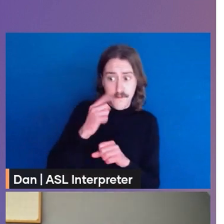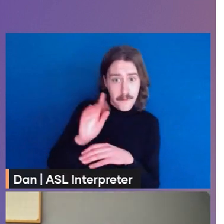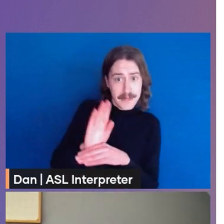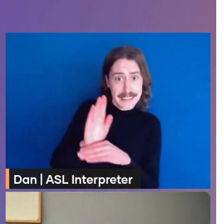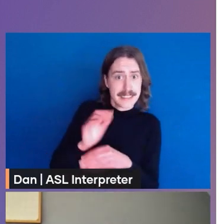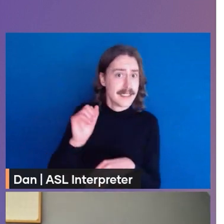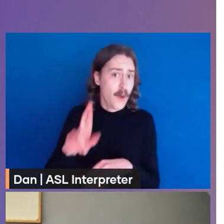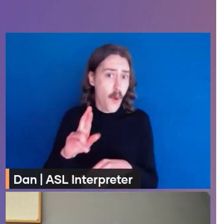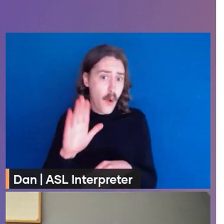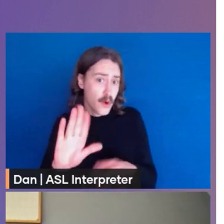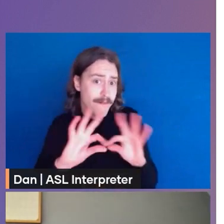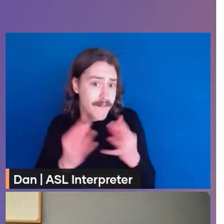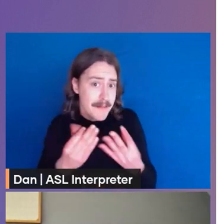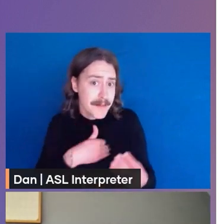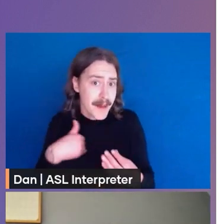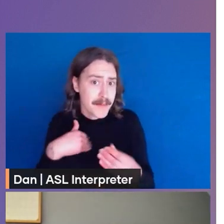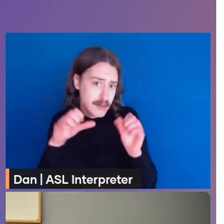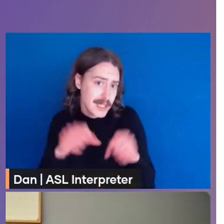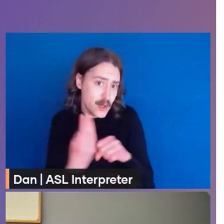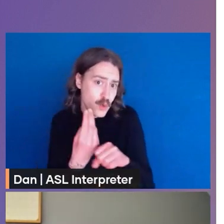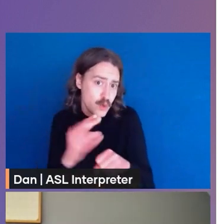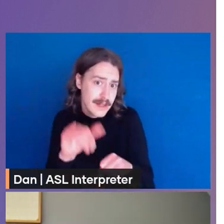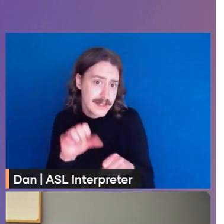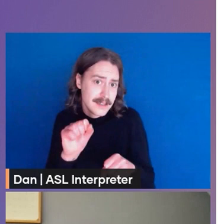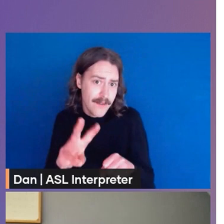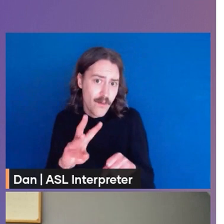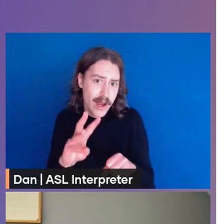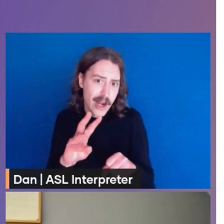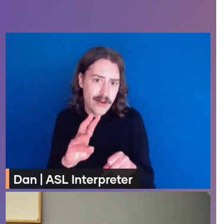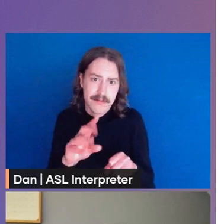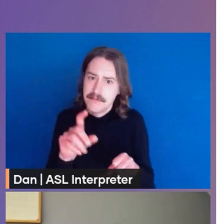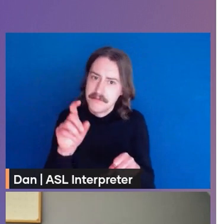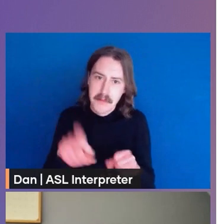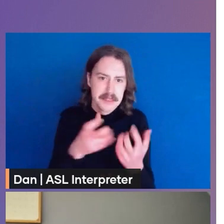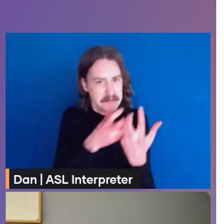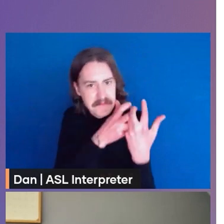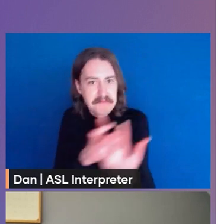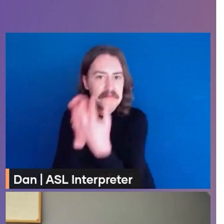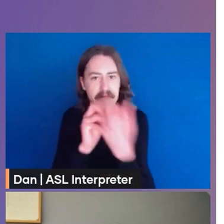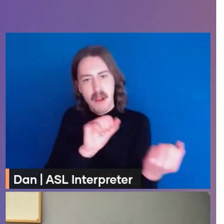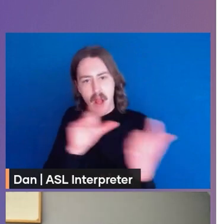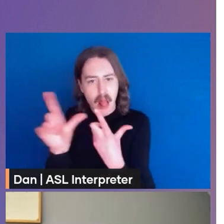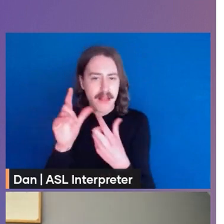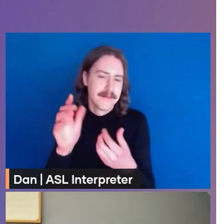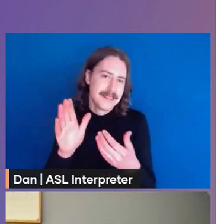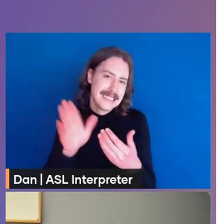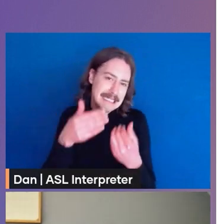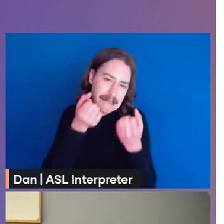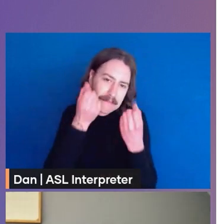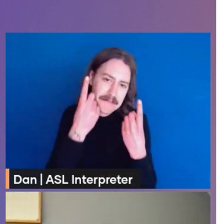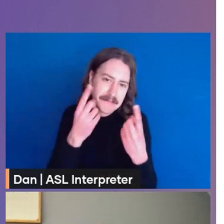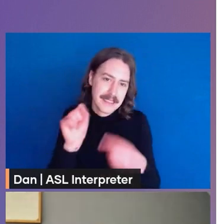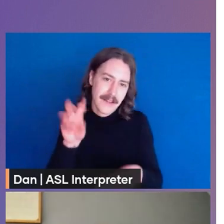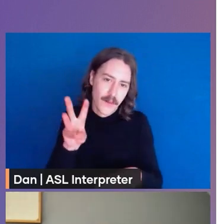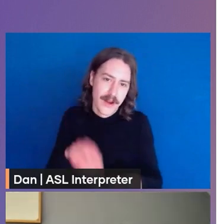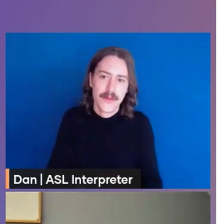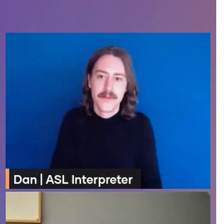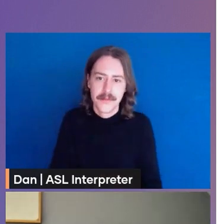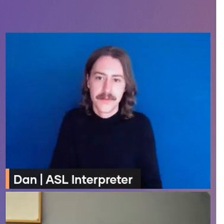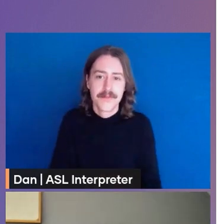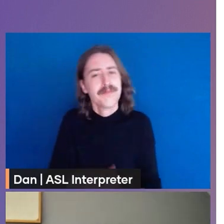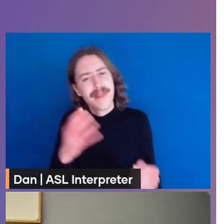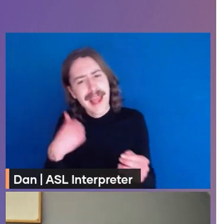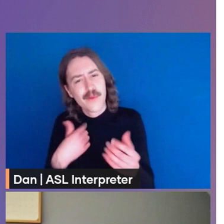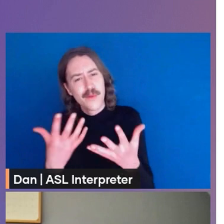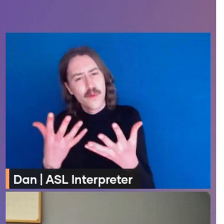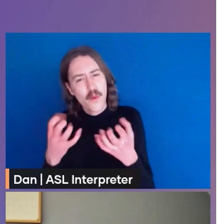members to be able to use this, and just make sure that it's very simple and easy for everyone. And the next thing is, once again, we want it to be scalable. It needs